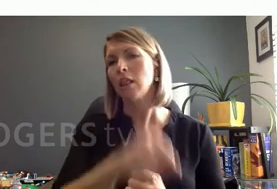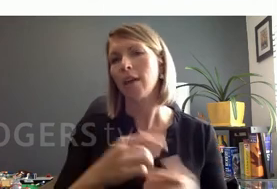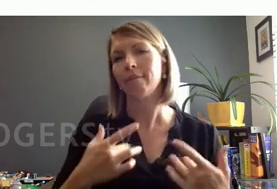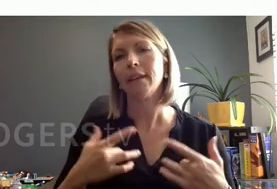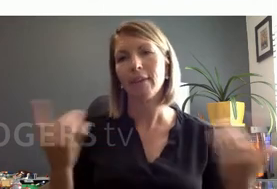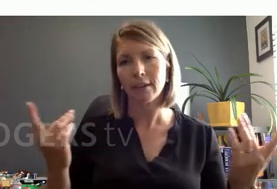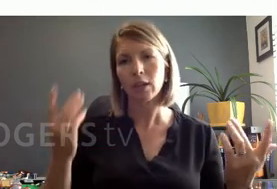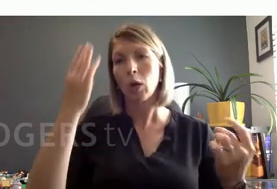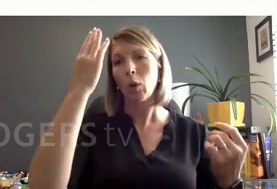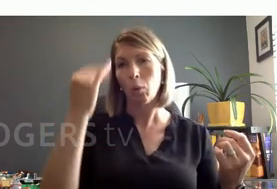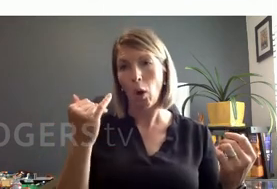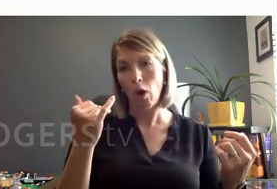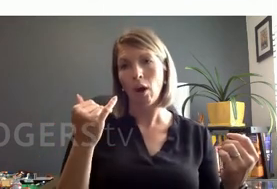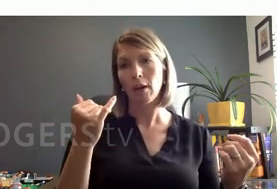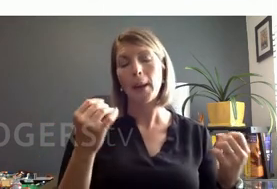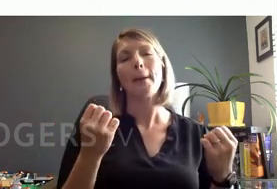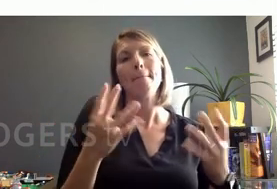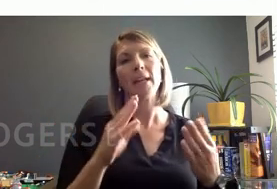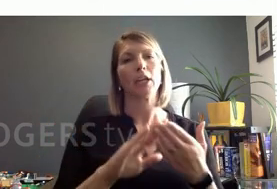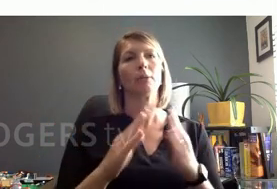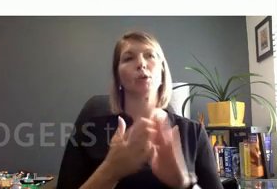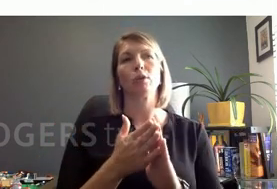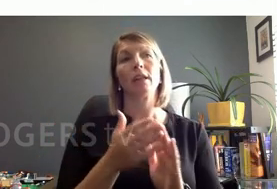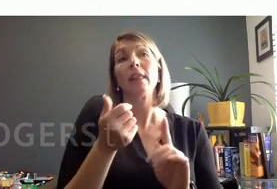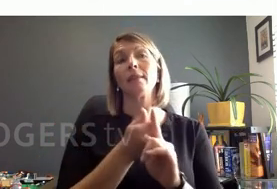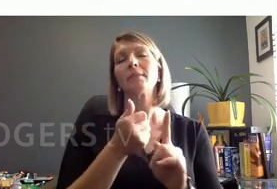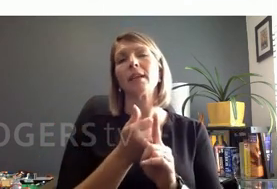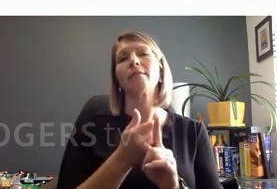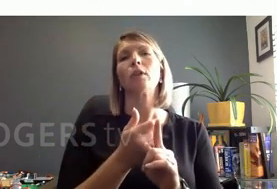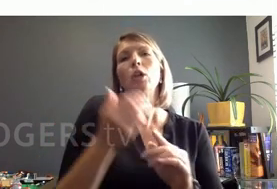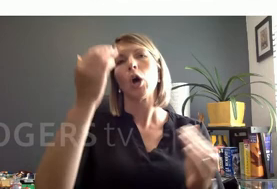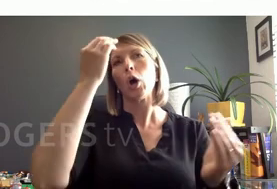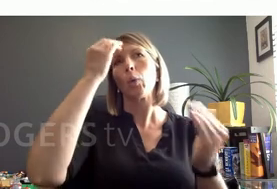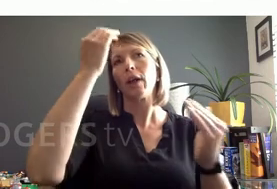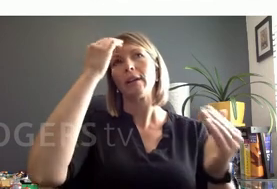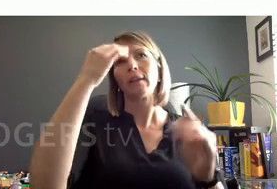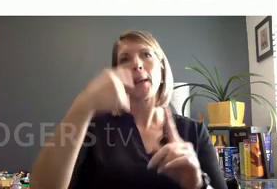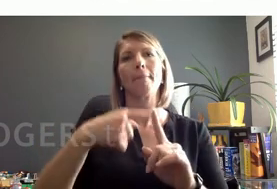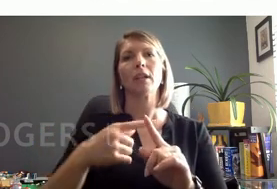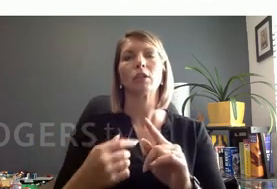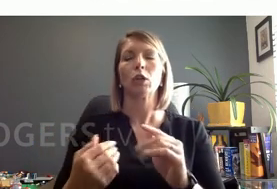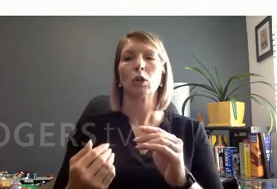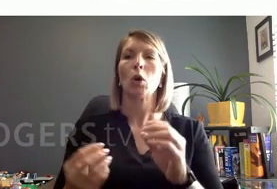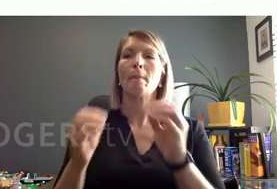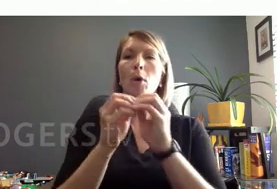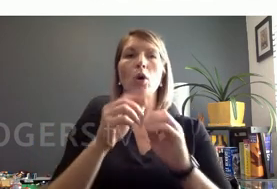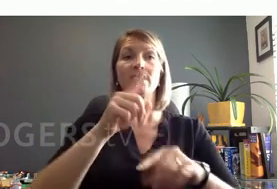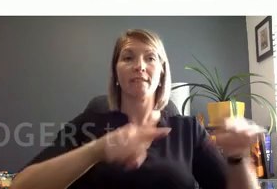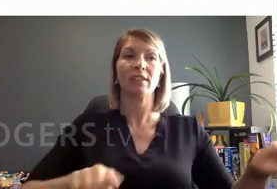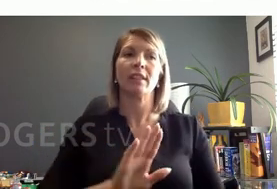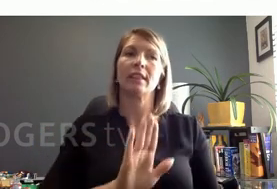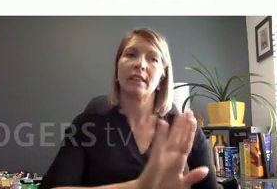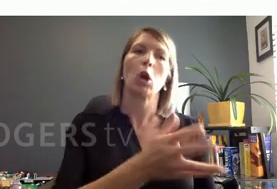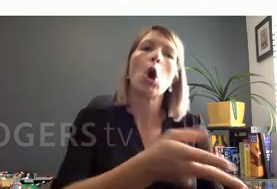these communities have been increasing in their population of newcomers. So they have a diversity even within their